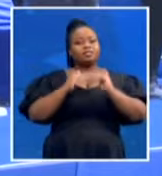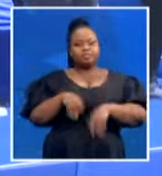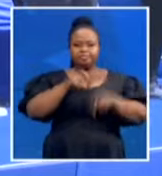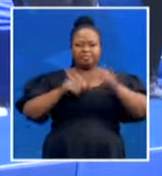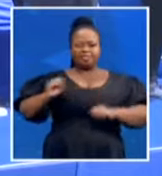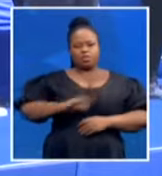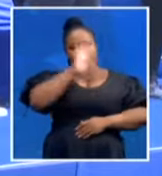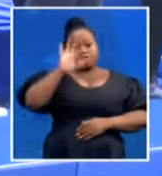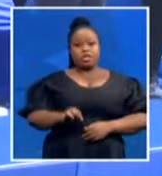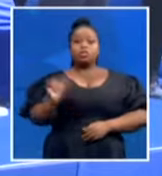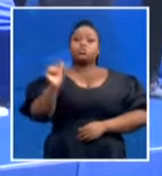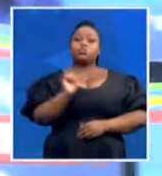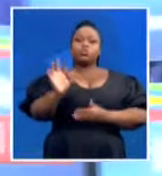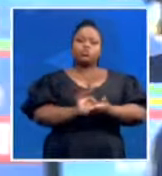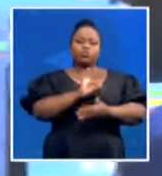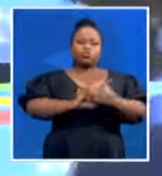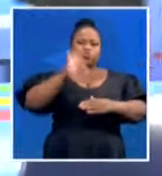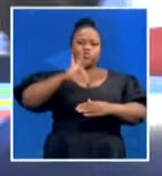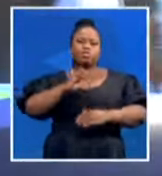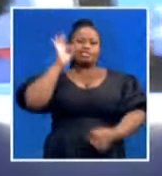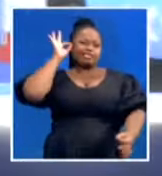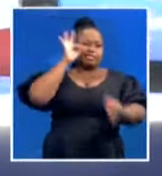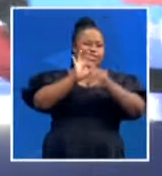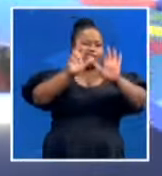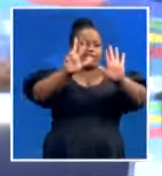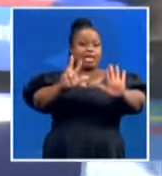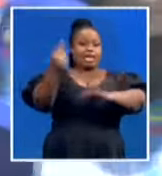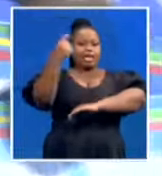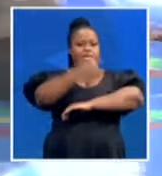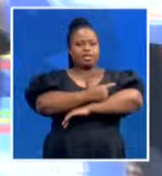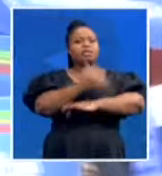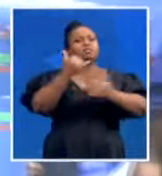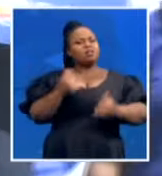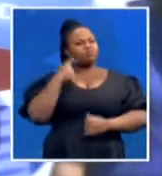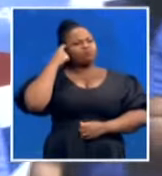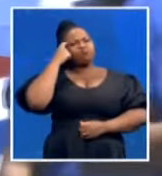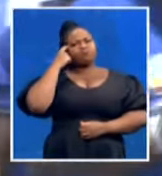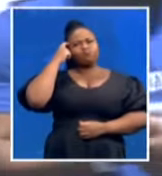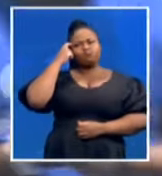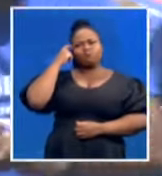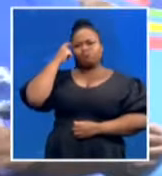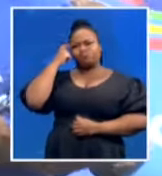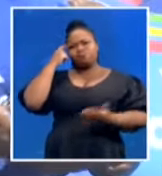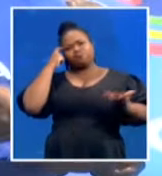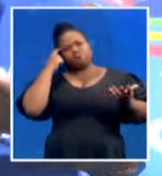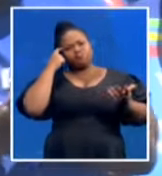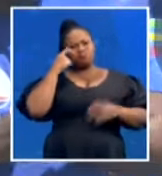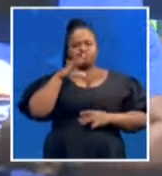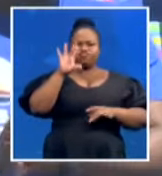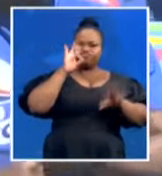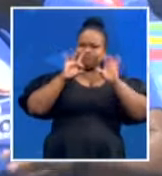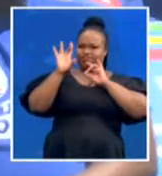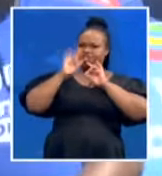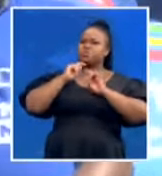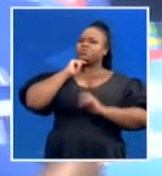in exactly 8 days' time, we must ask ourselves what this election is truly about. Many